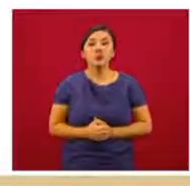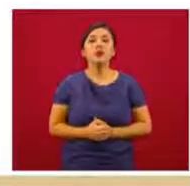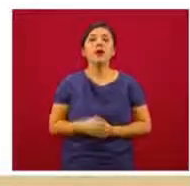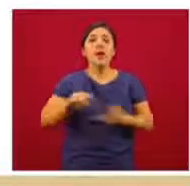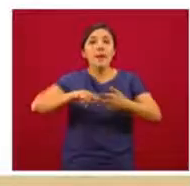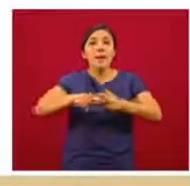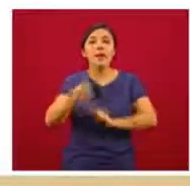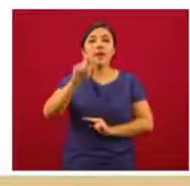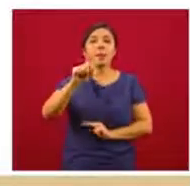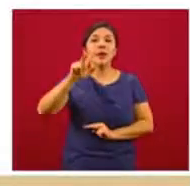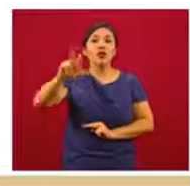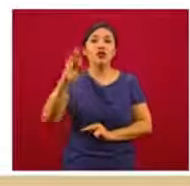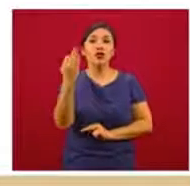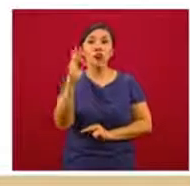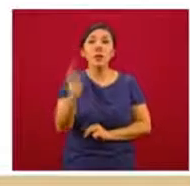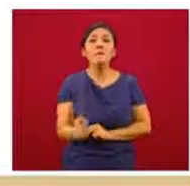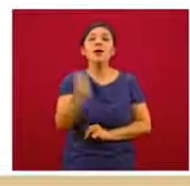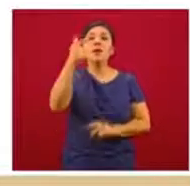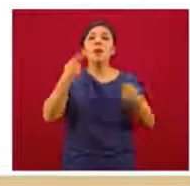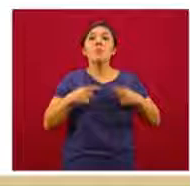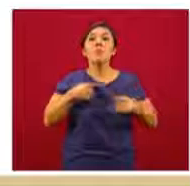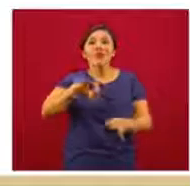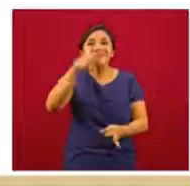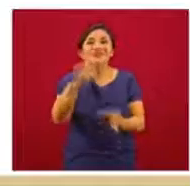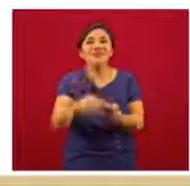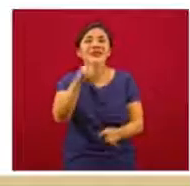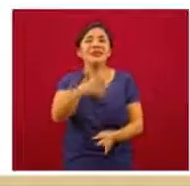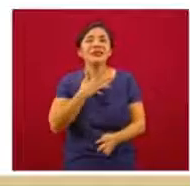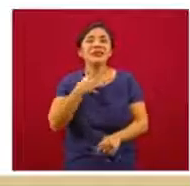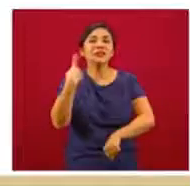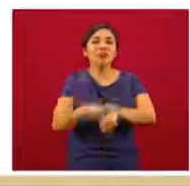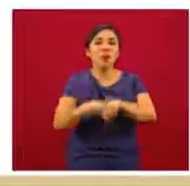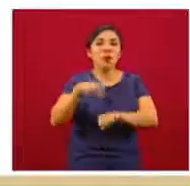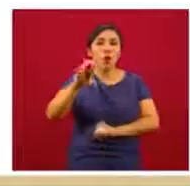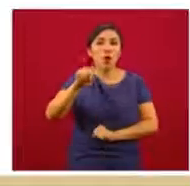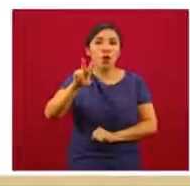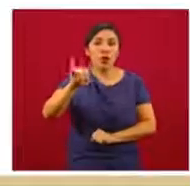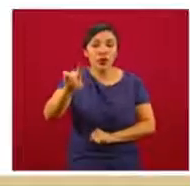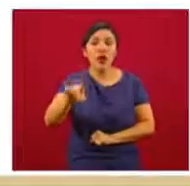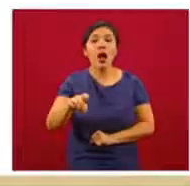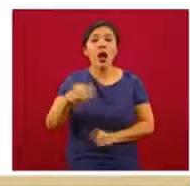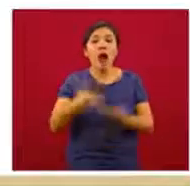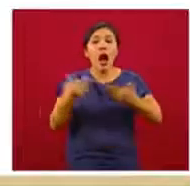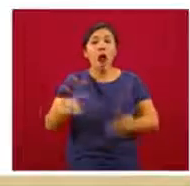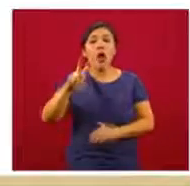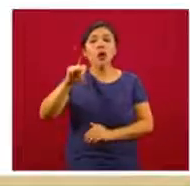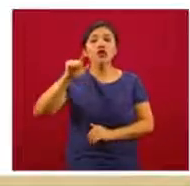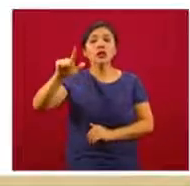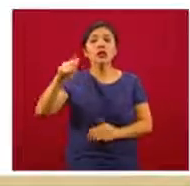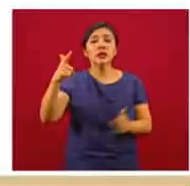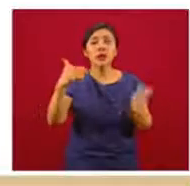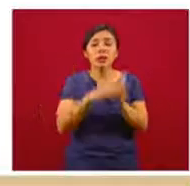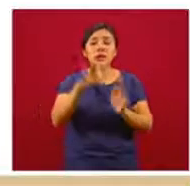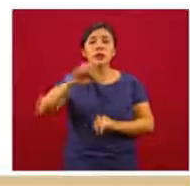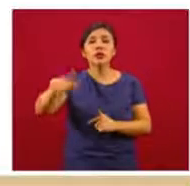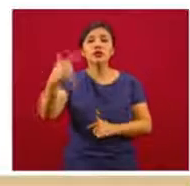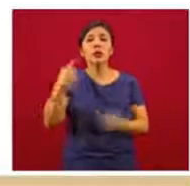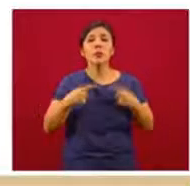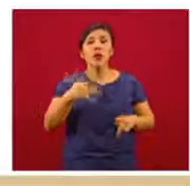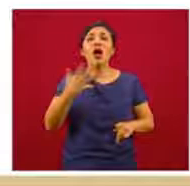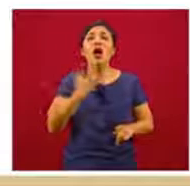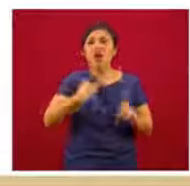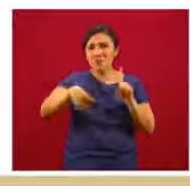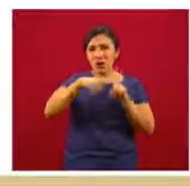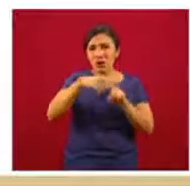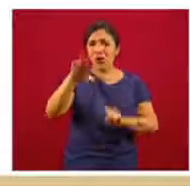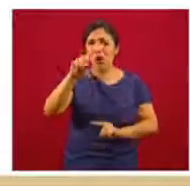compared to the world. In Mexico, since February 28, when we had the first confirmed case of COVID,